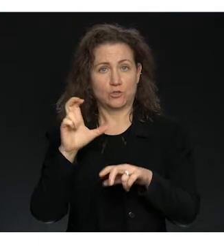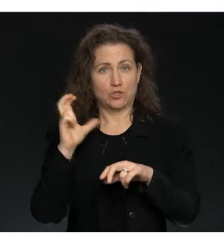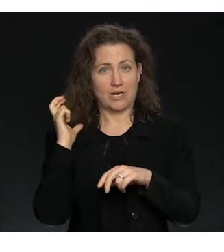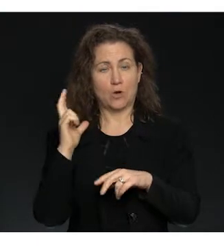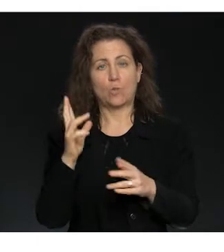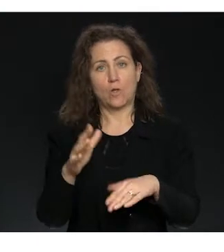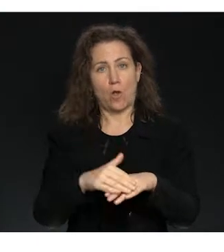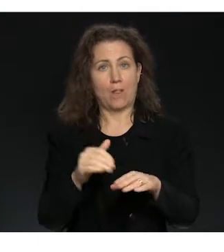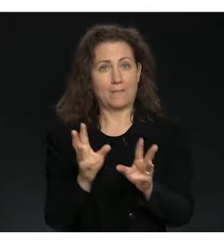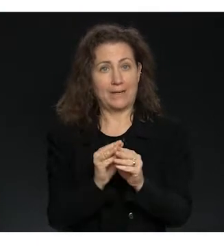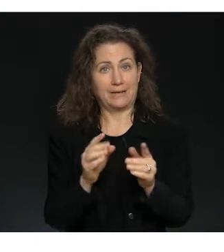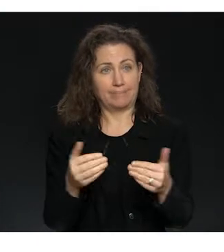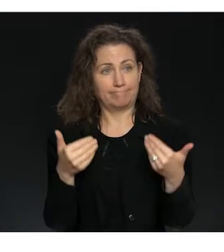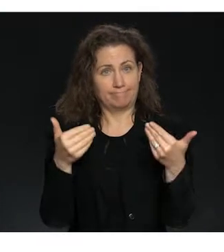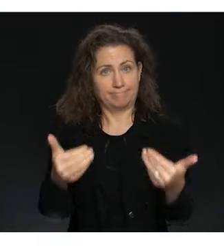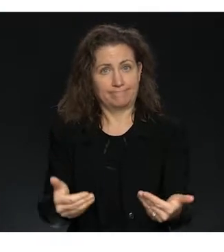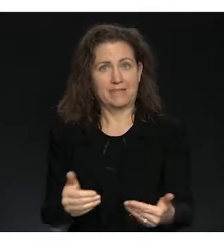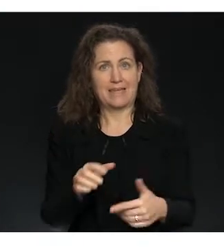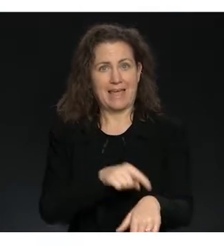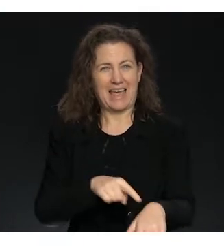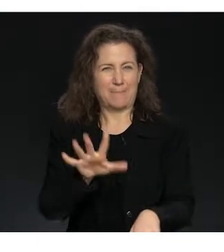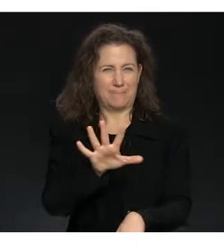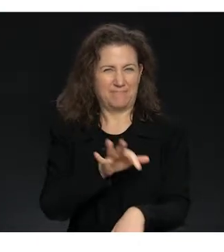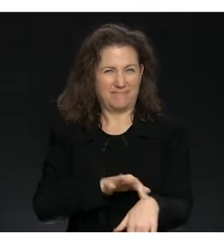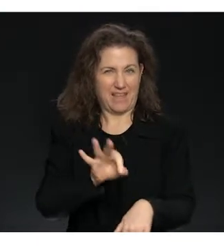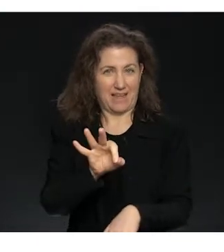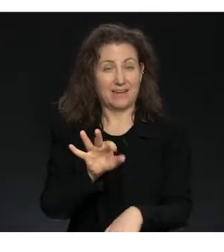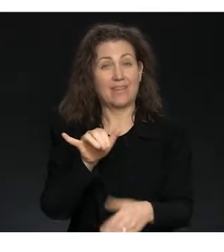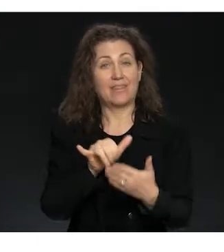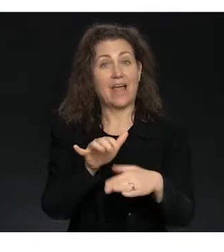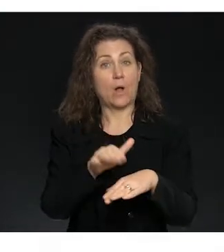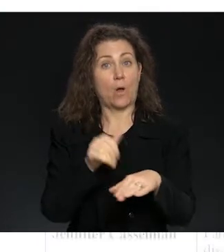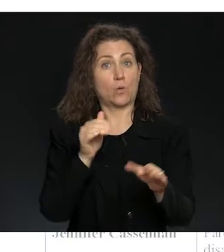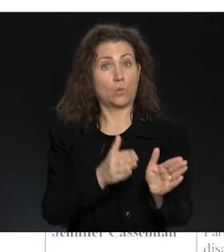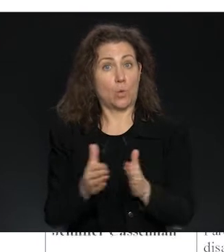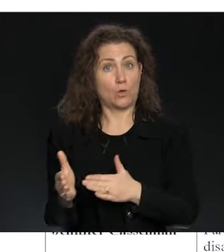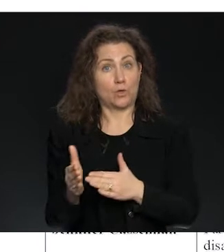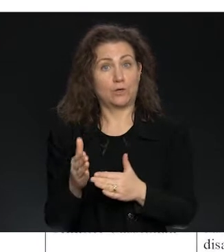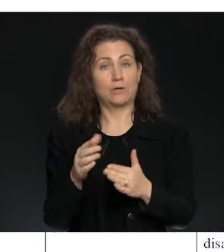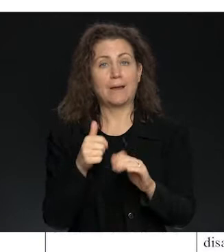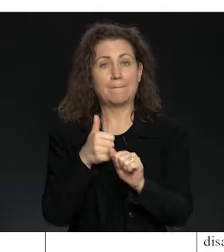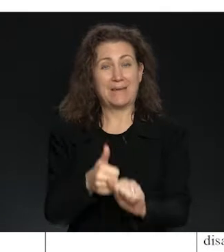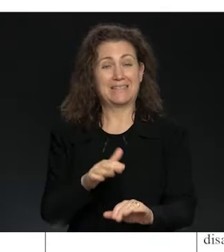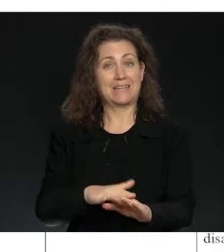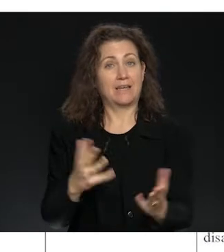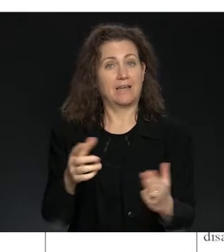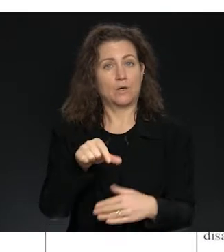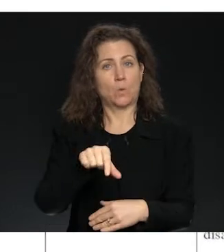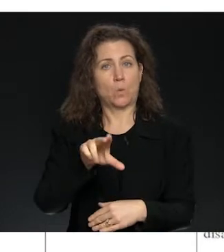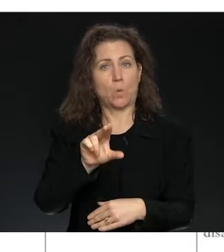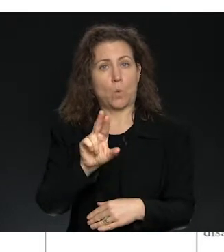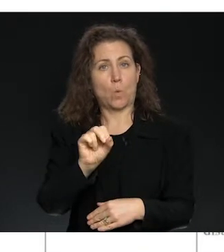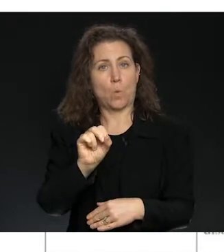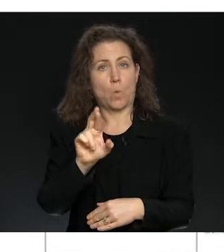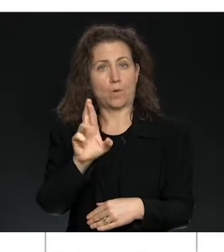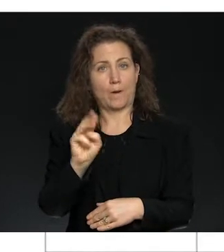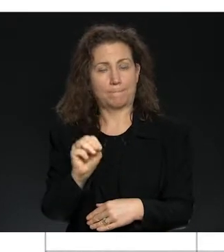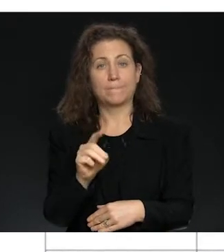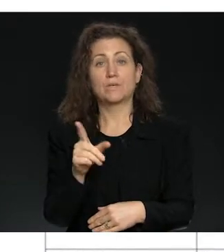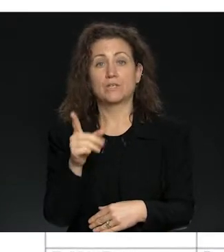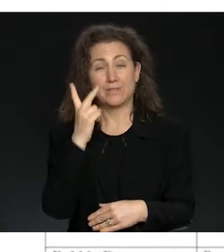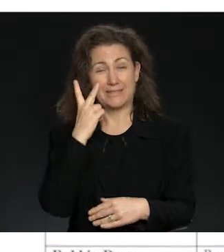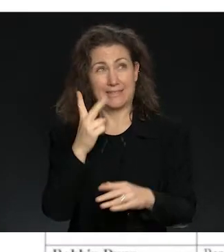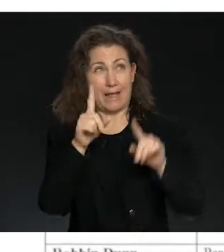9 a.m. That calling of the meeting to order will be based on quorum. You'll see on the screen a list of all